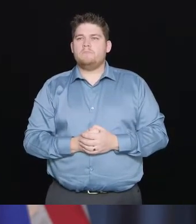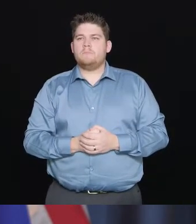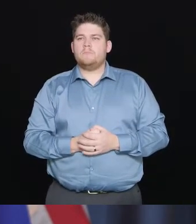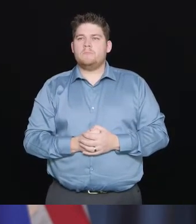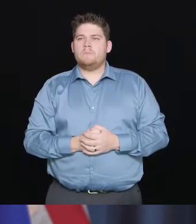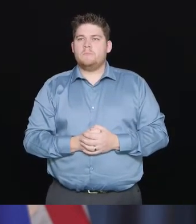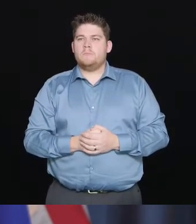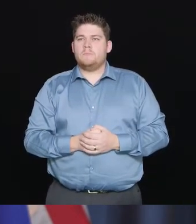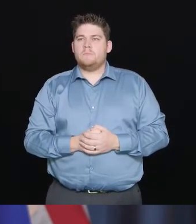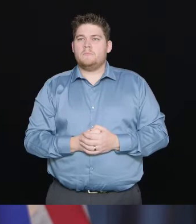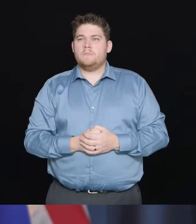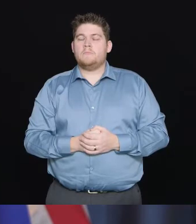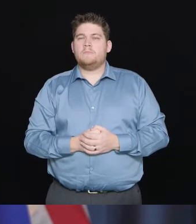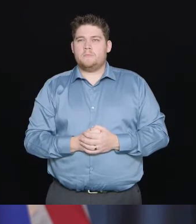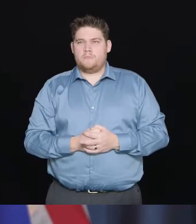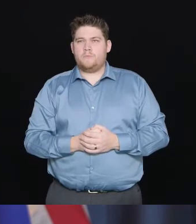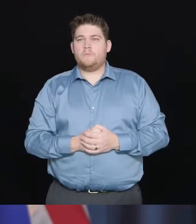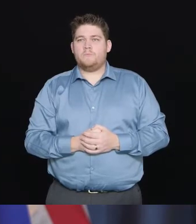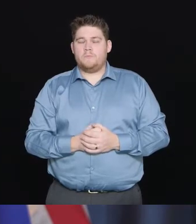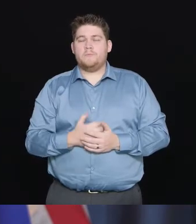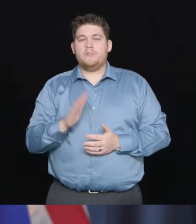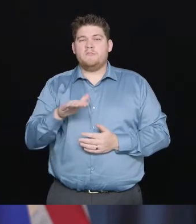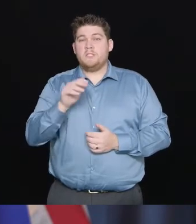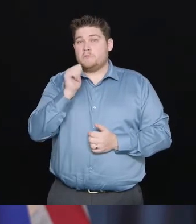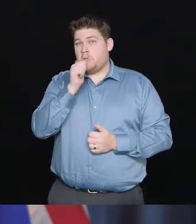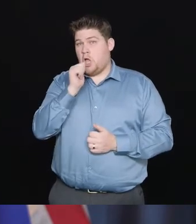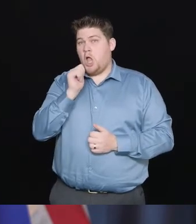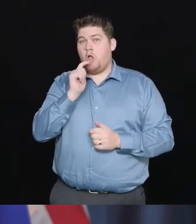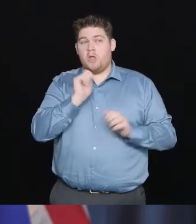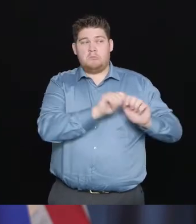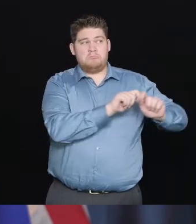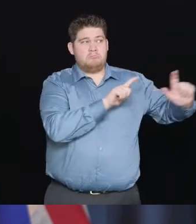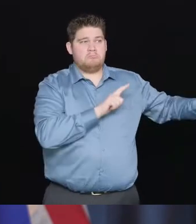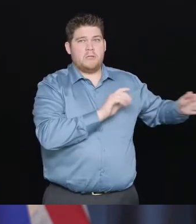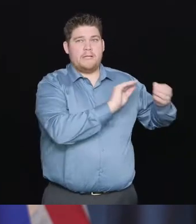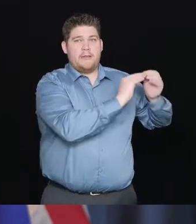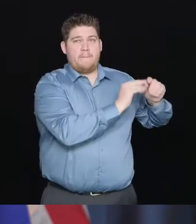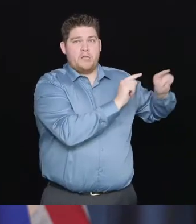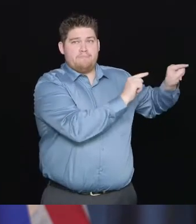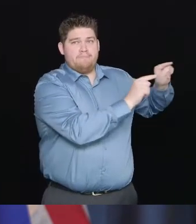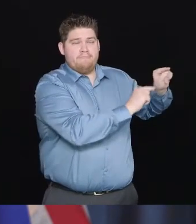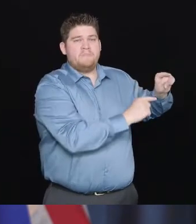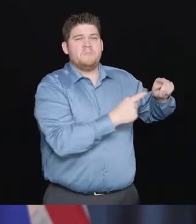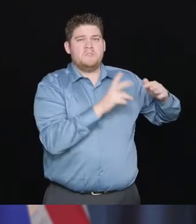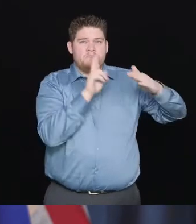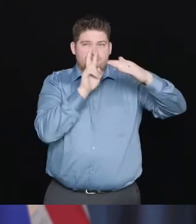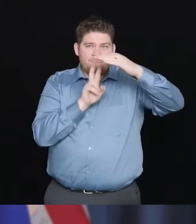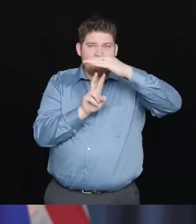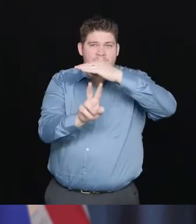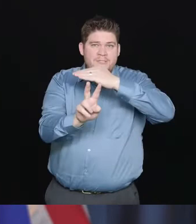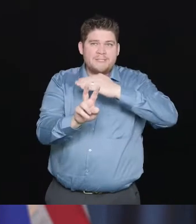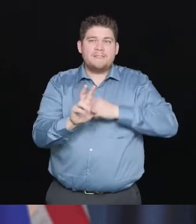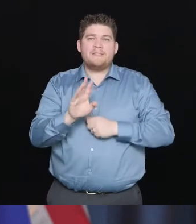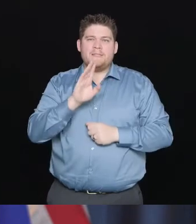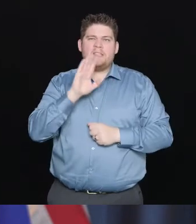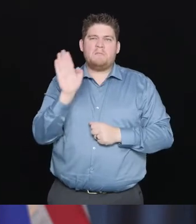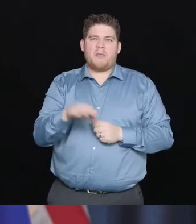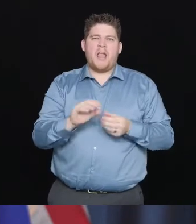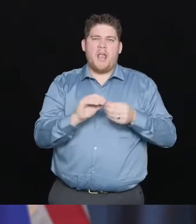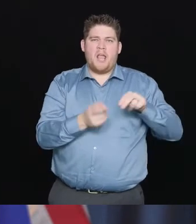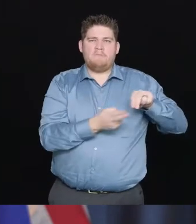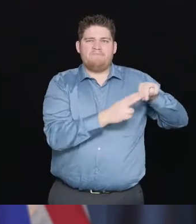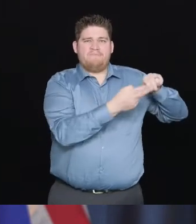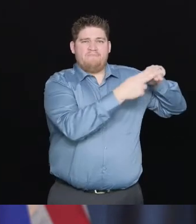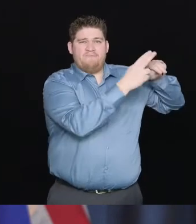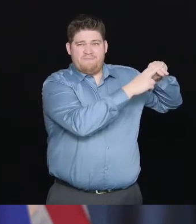hospitalization numbers didn't really go up as much as they had in the last couple of days, and today was barely an uptick on that front as well. So do you continue to be heartened by what you're seeing